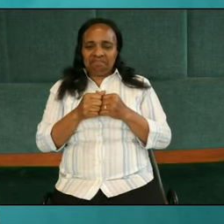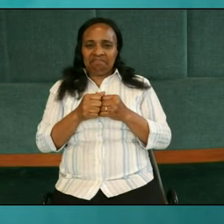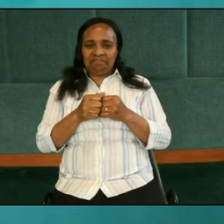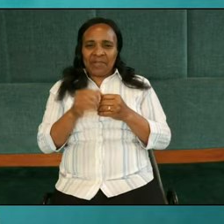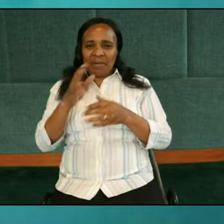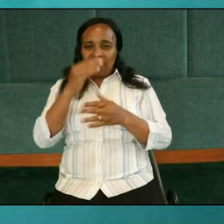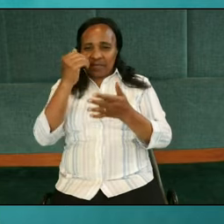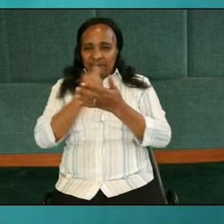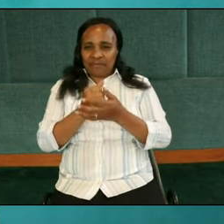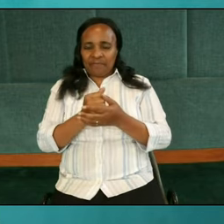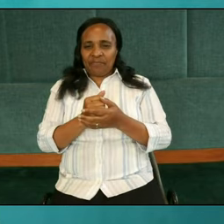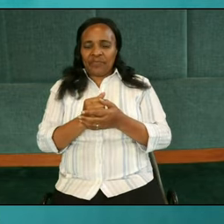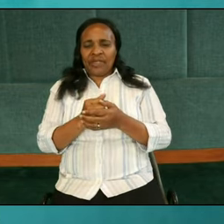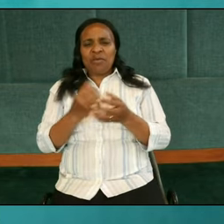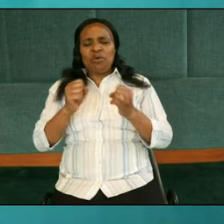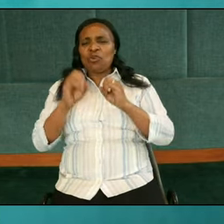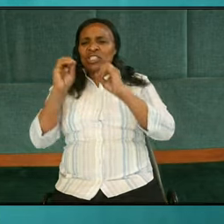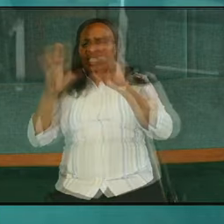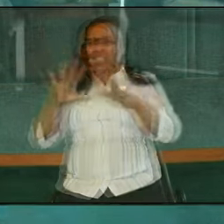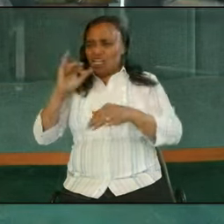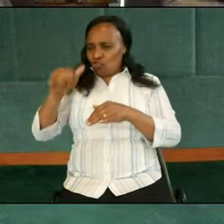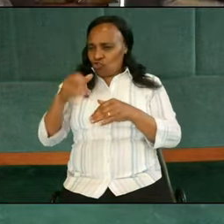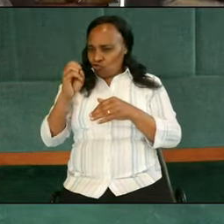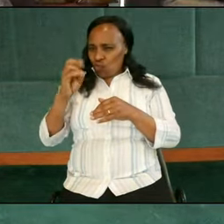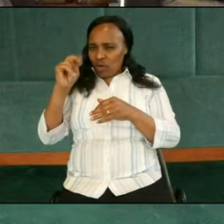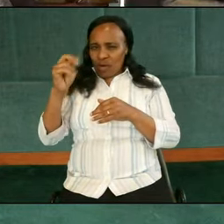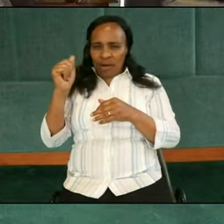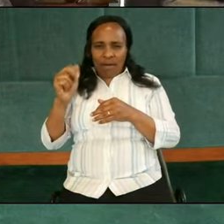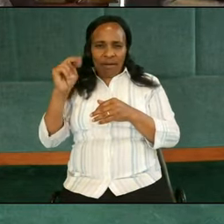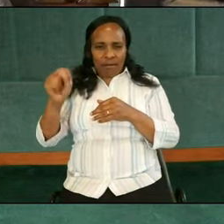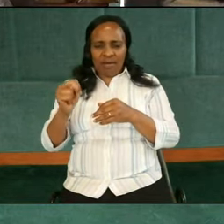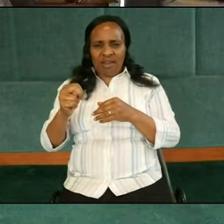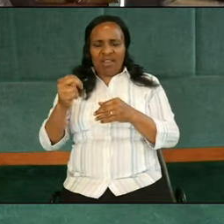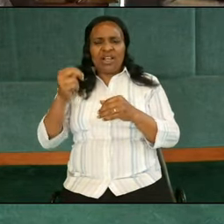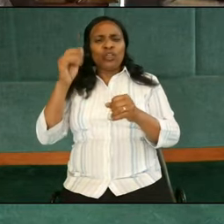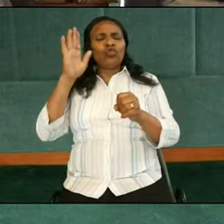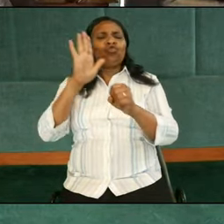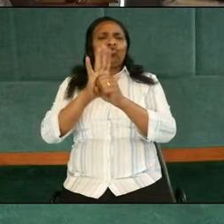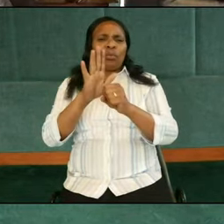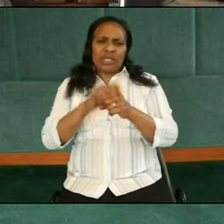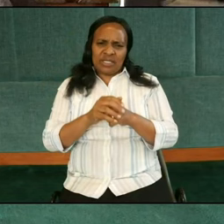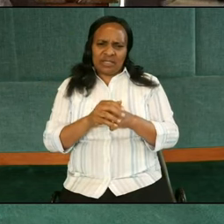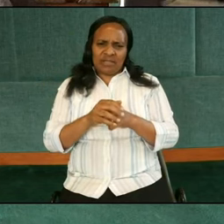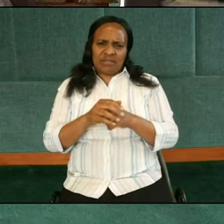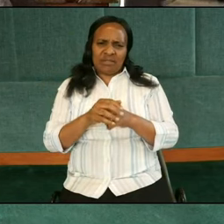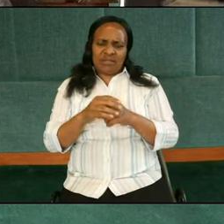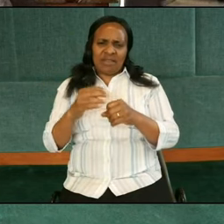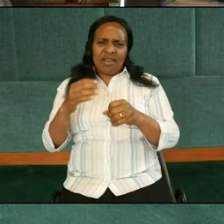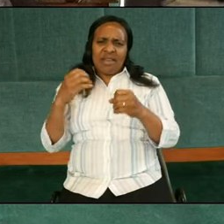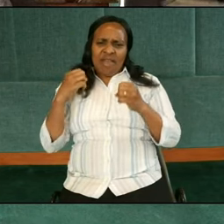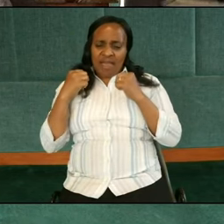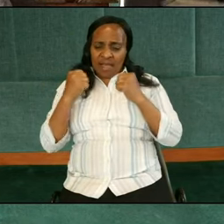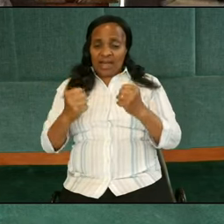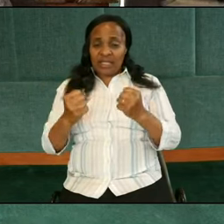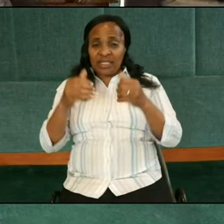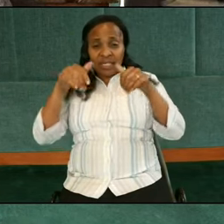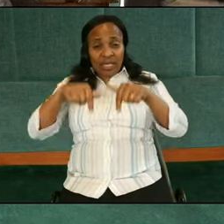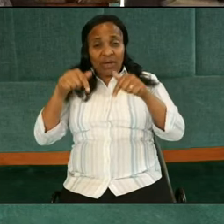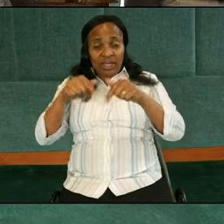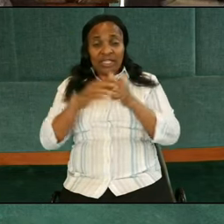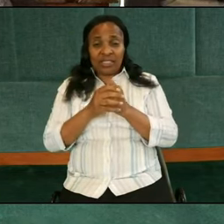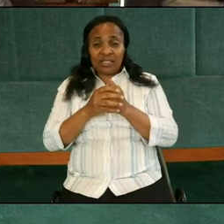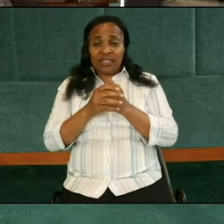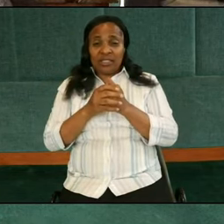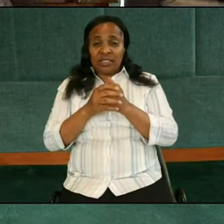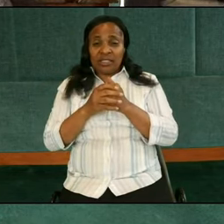Amen. Maybe Teacher Jonah, just to add, I think there is too much energy nowadays to conform. Mm.